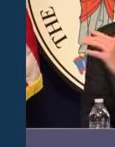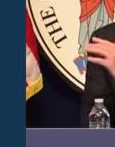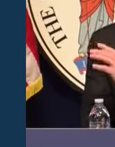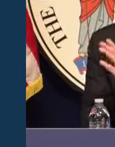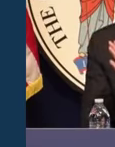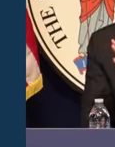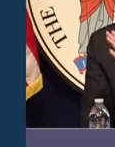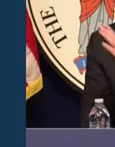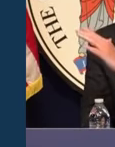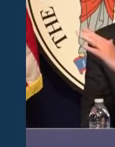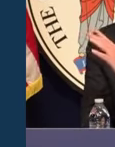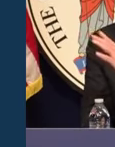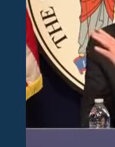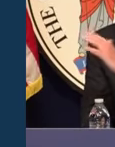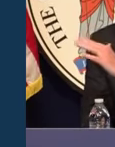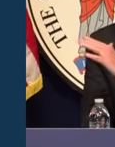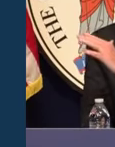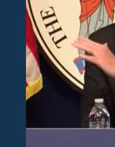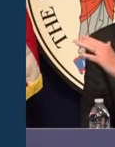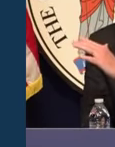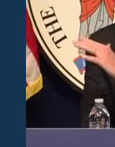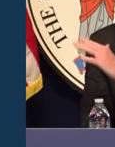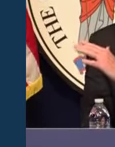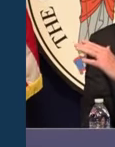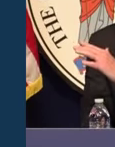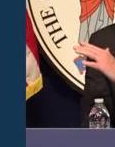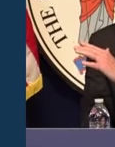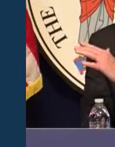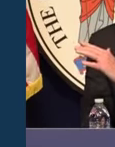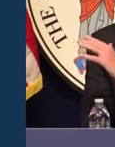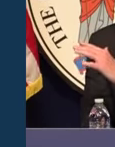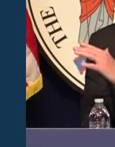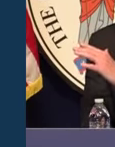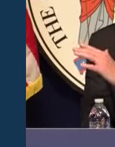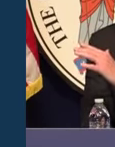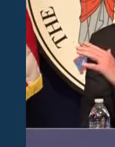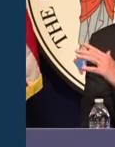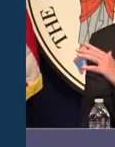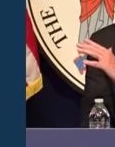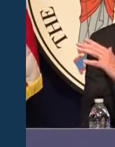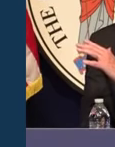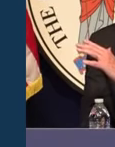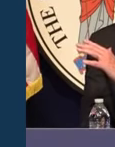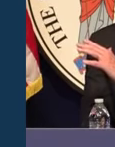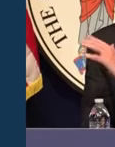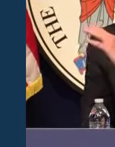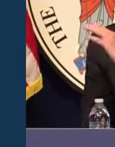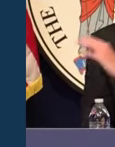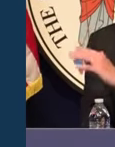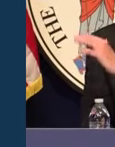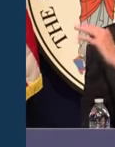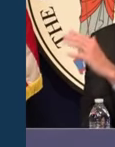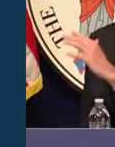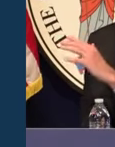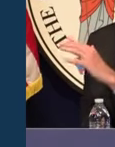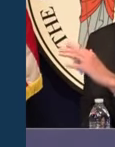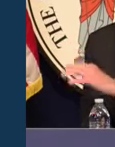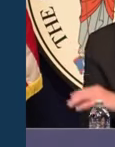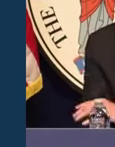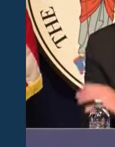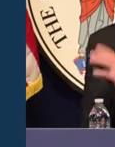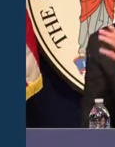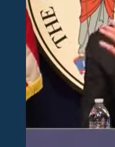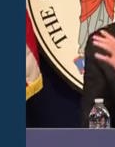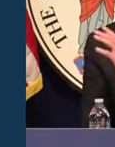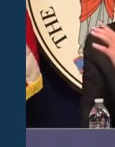up. The curve on the line looks like it's beginning to flatten of positive cases, but we're still having more positive